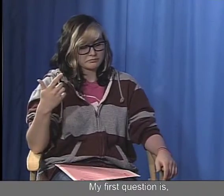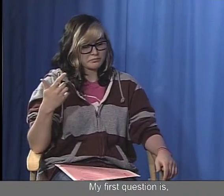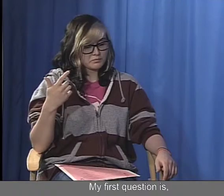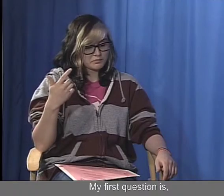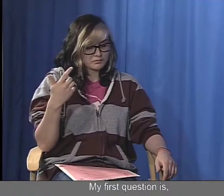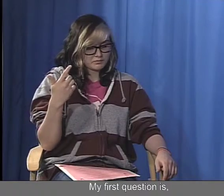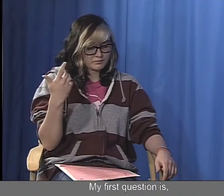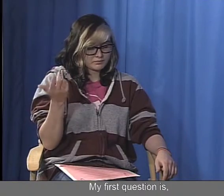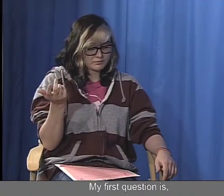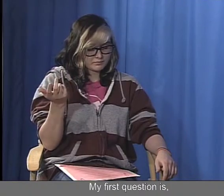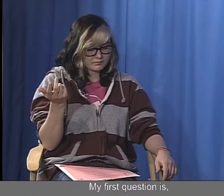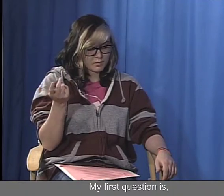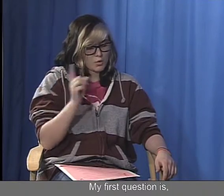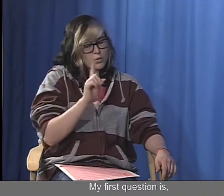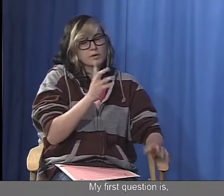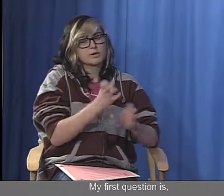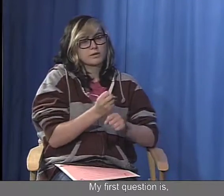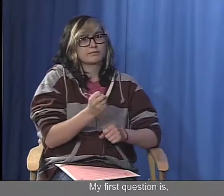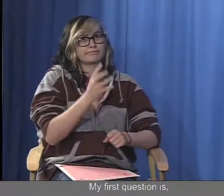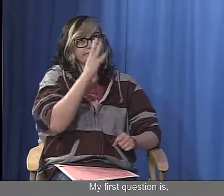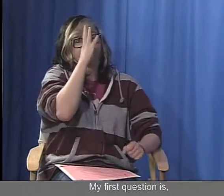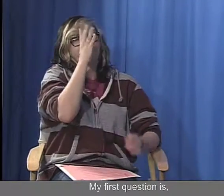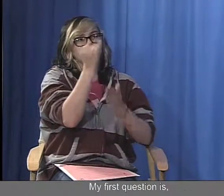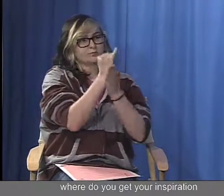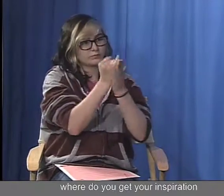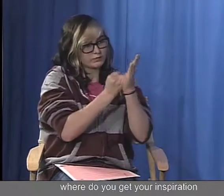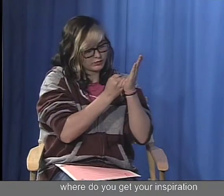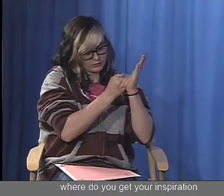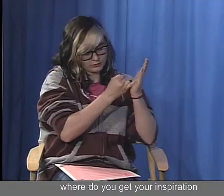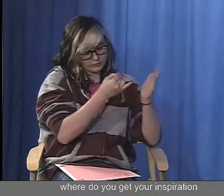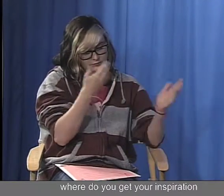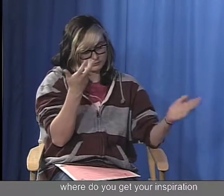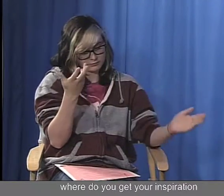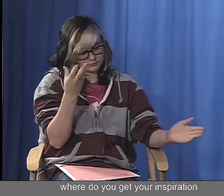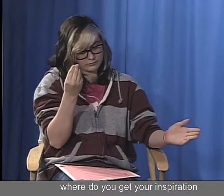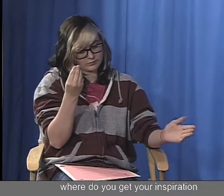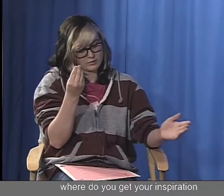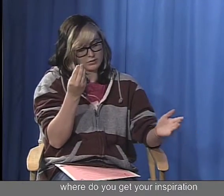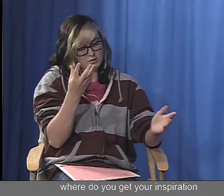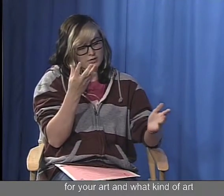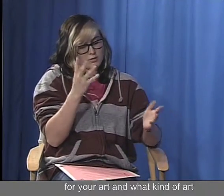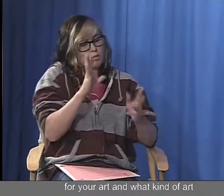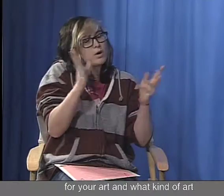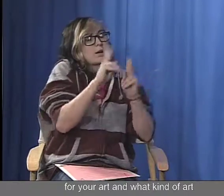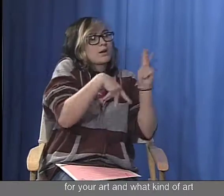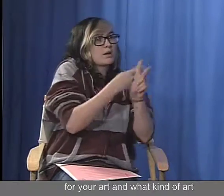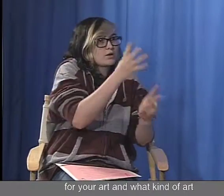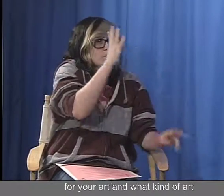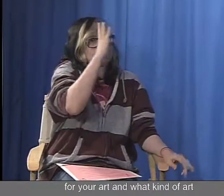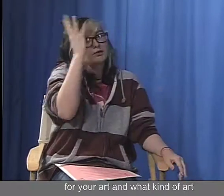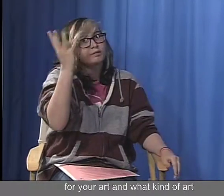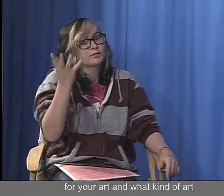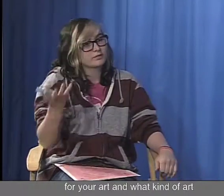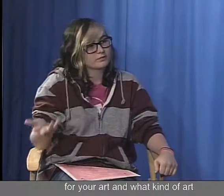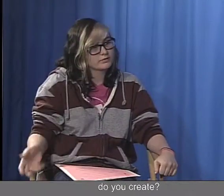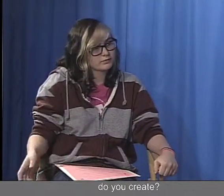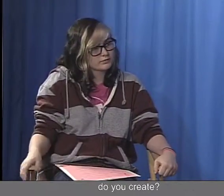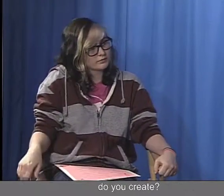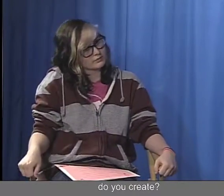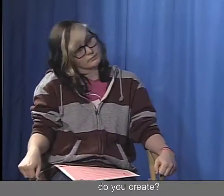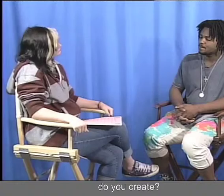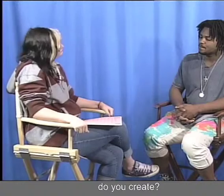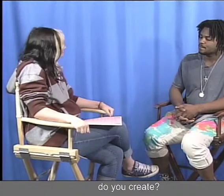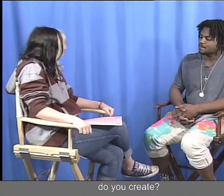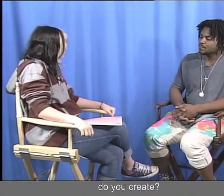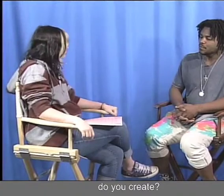My first question is, where do you get your inspiration for your art? And what kind of art do you